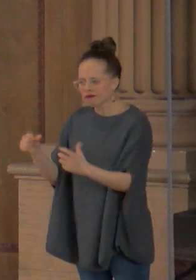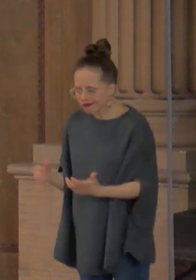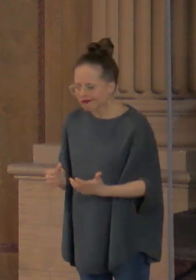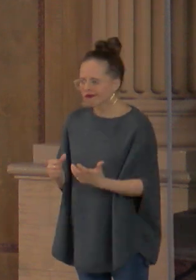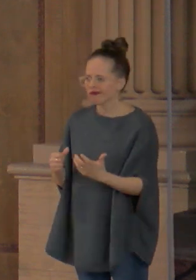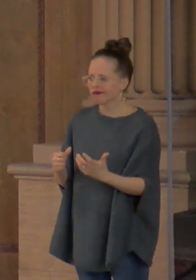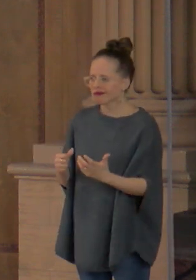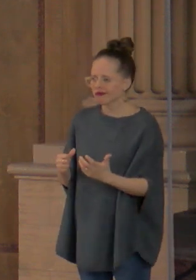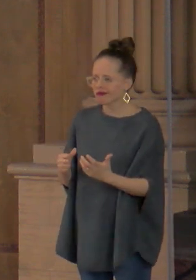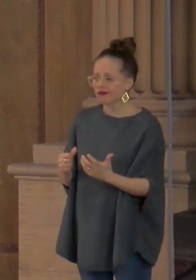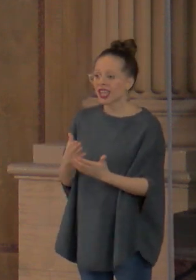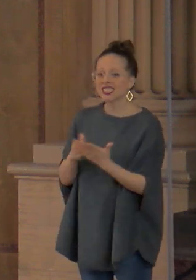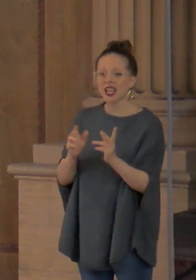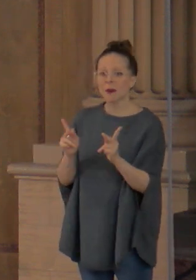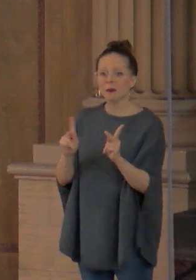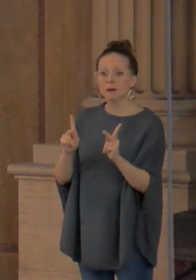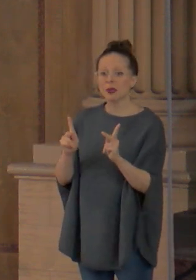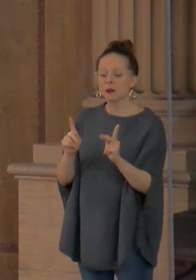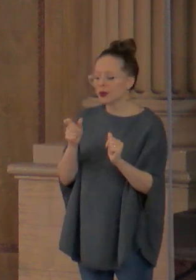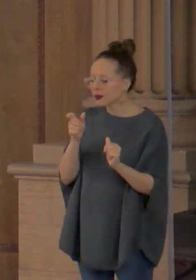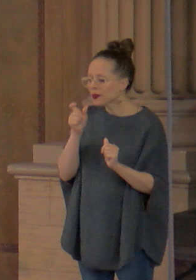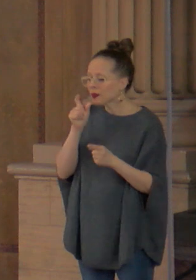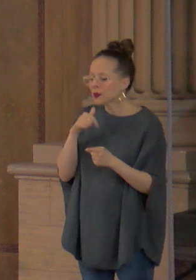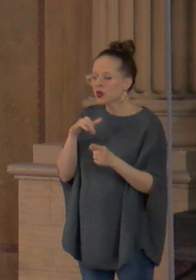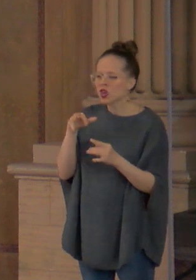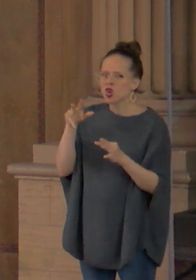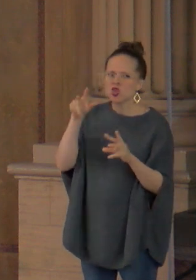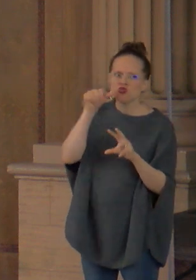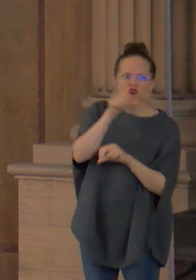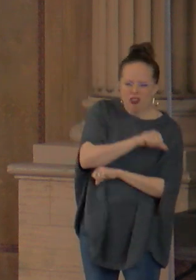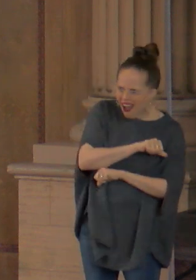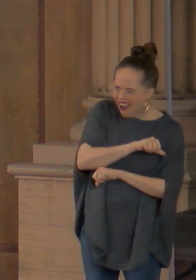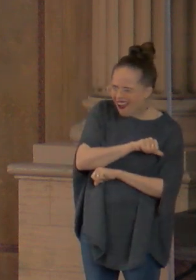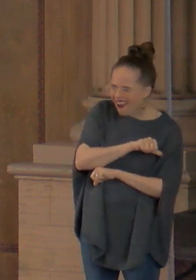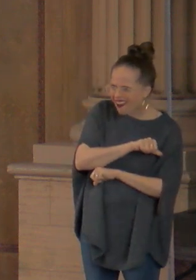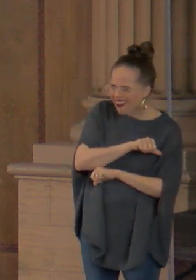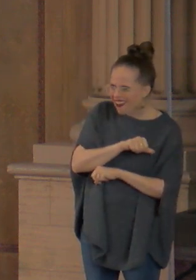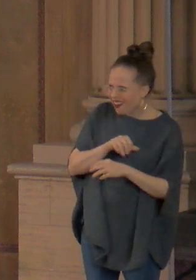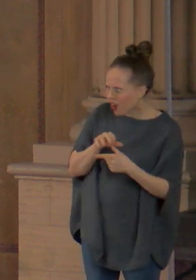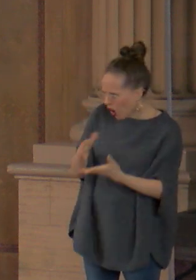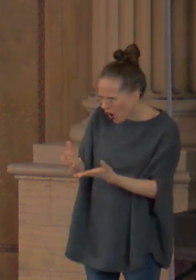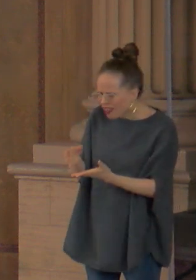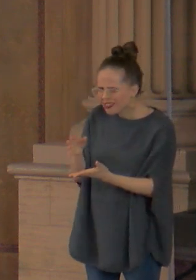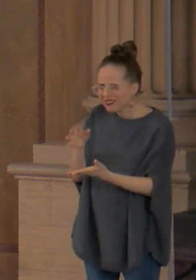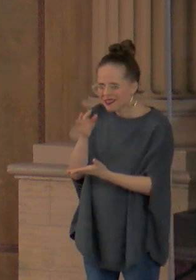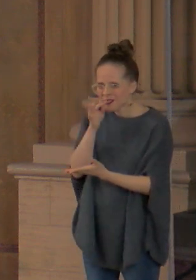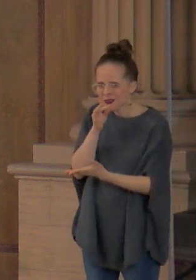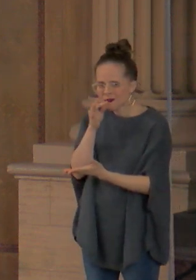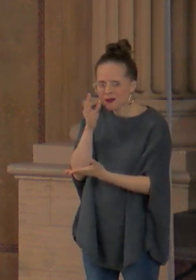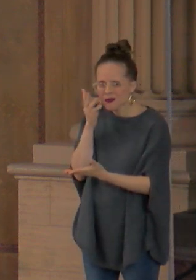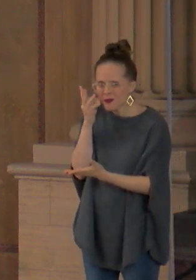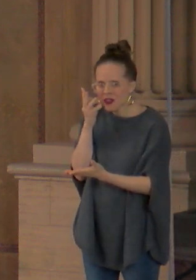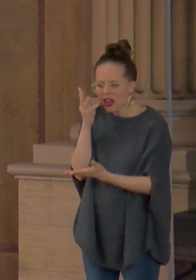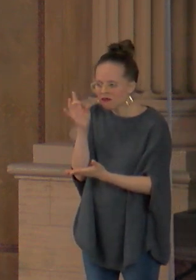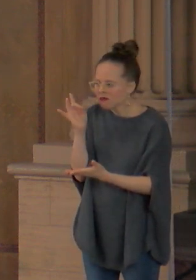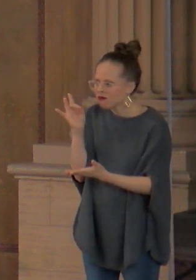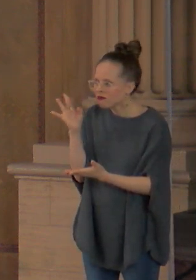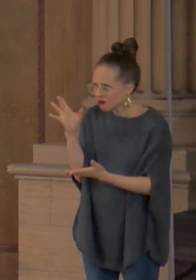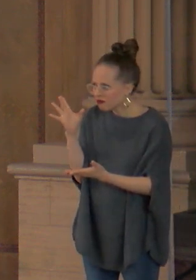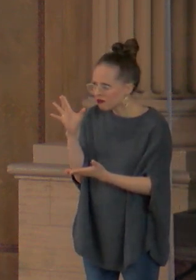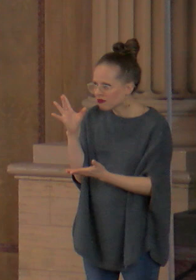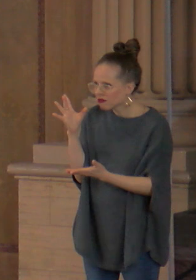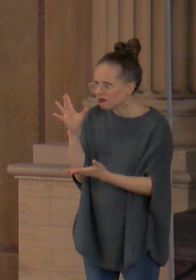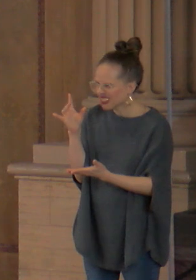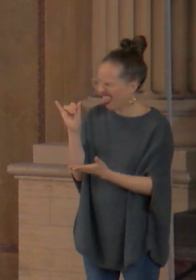and some guys are getting drunk on the communion wine. They're totally disregarding the symbolism of all this. And so here you have this community that's supposed to